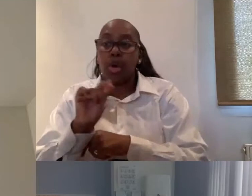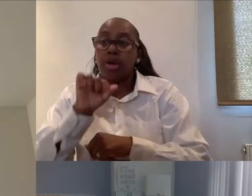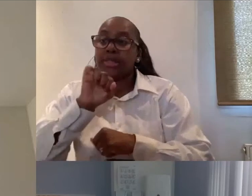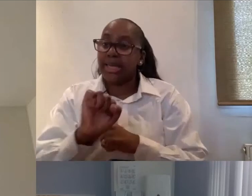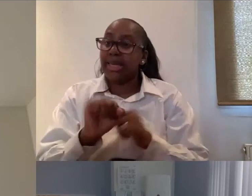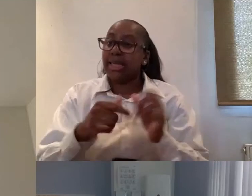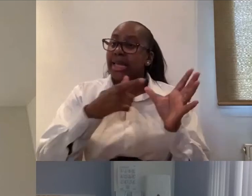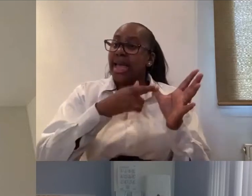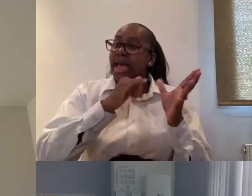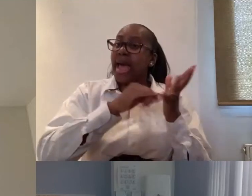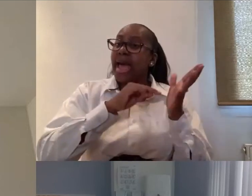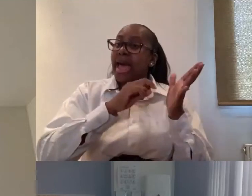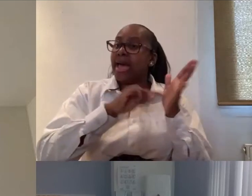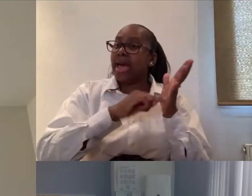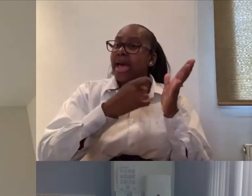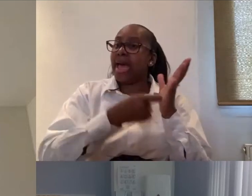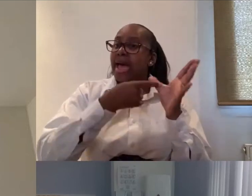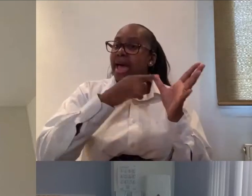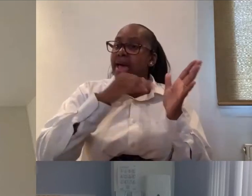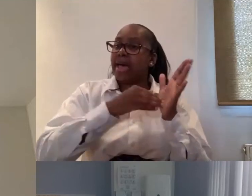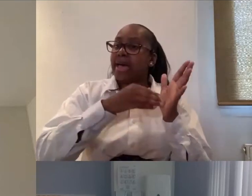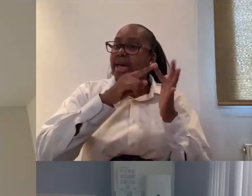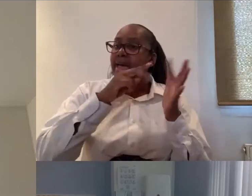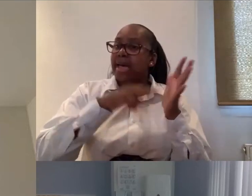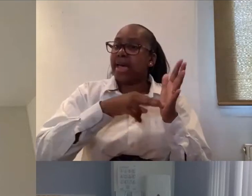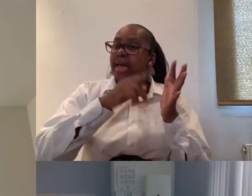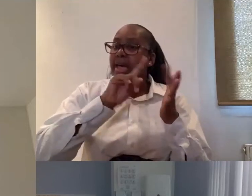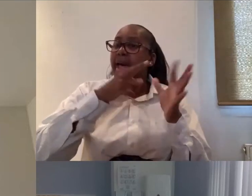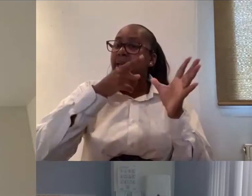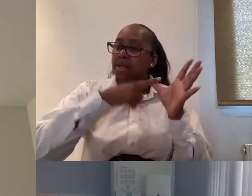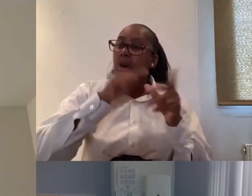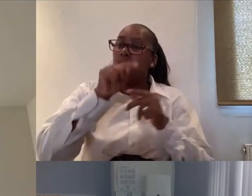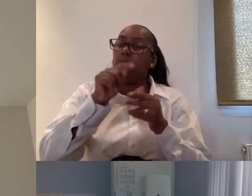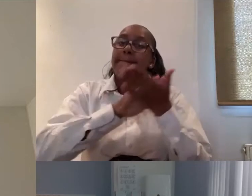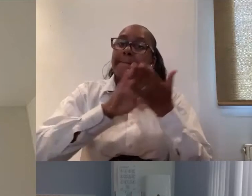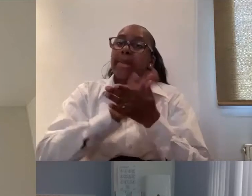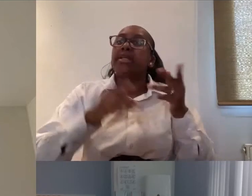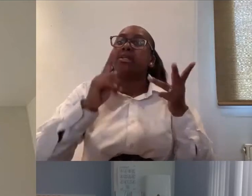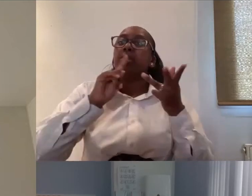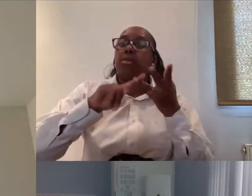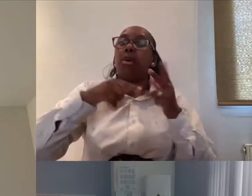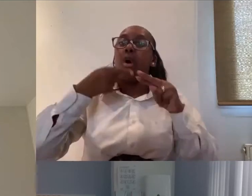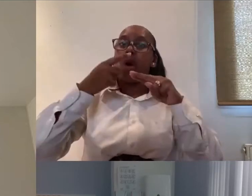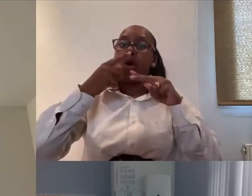before, would be to ask your clinician to have the Oxford vaccine rather than the Pfizer one.